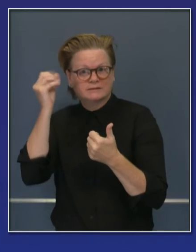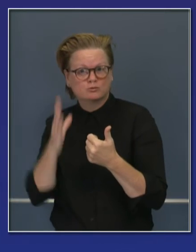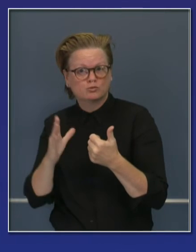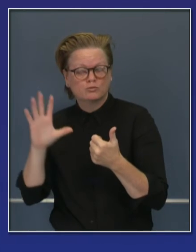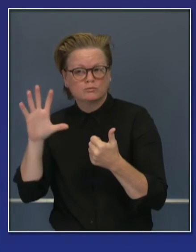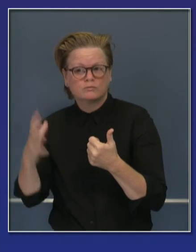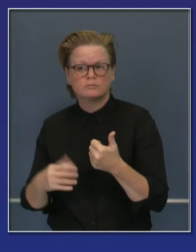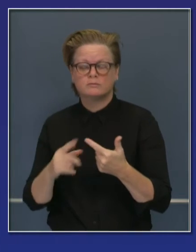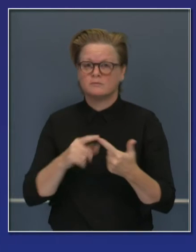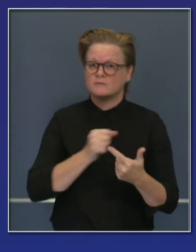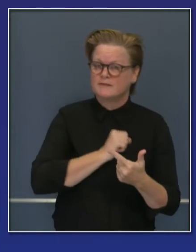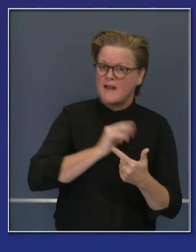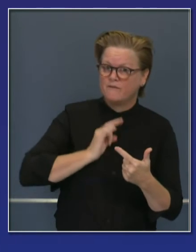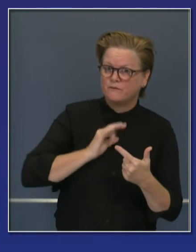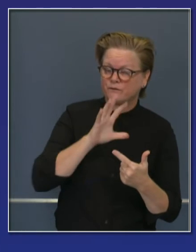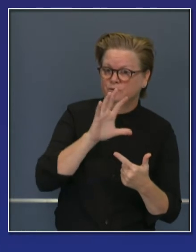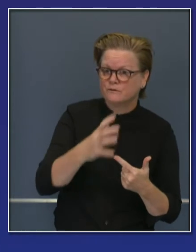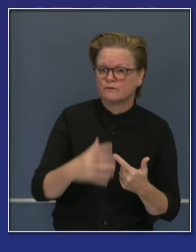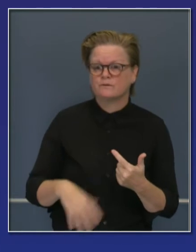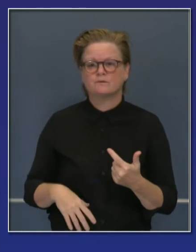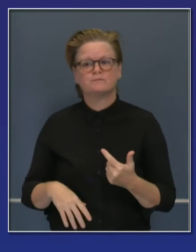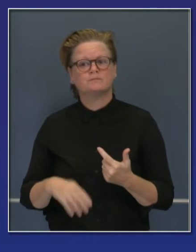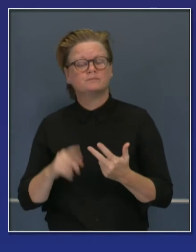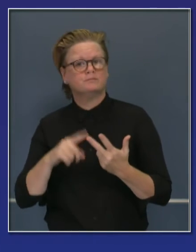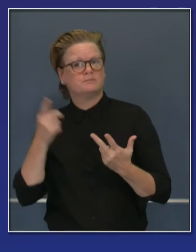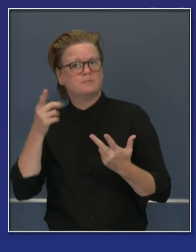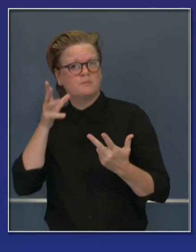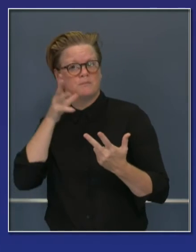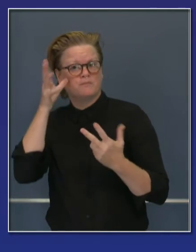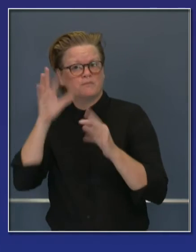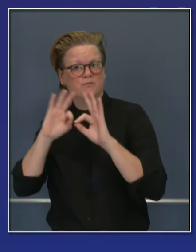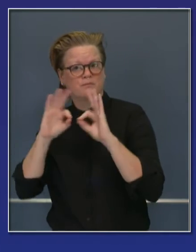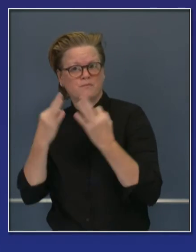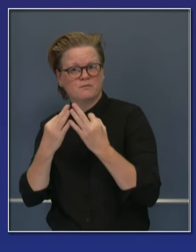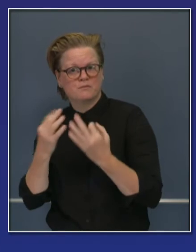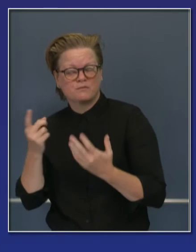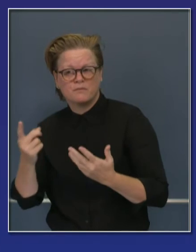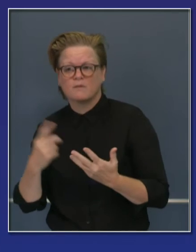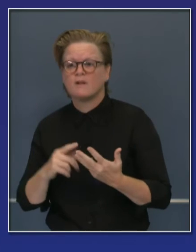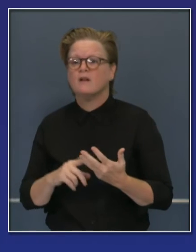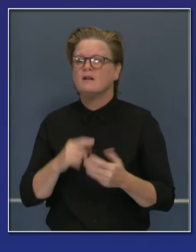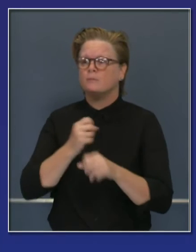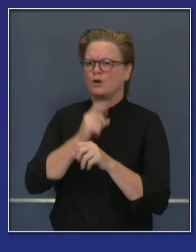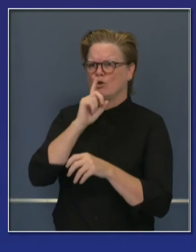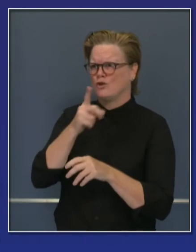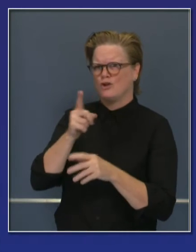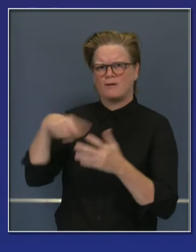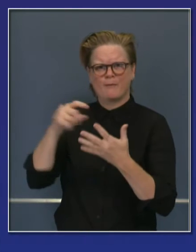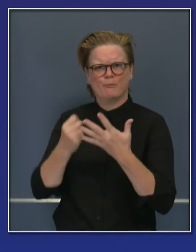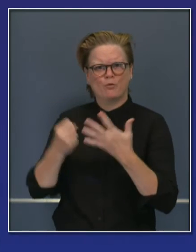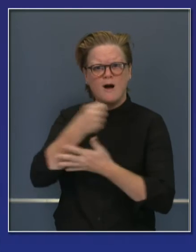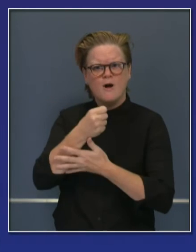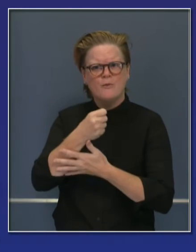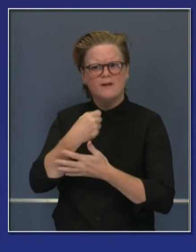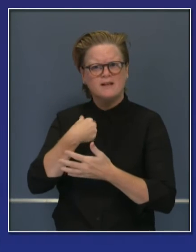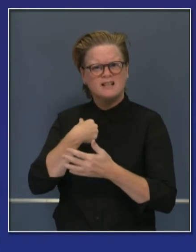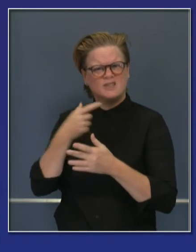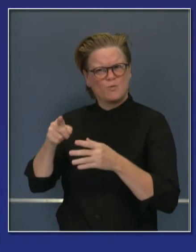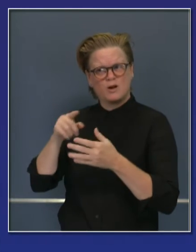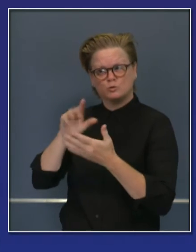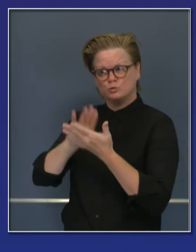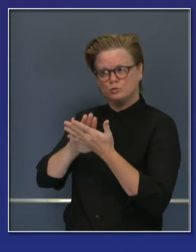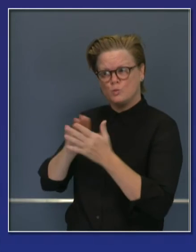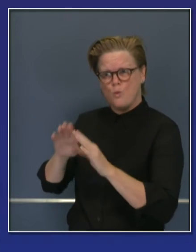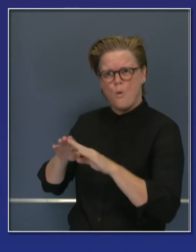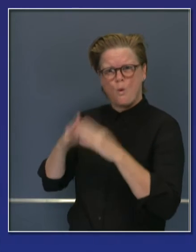make available as parents want to our kids in order to prioritize getting our schools reopened in a safe manner. But that's why we